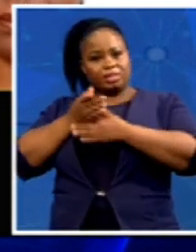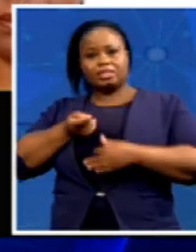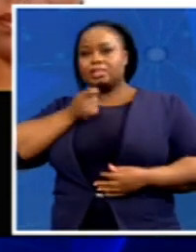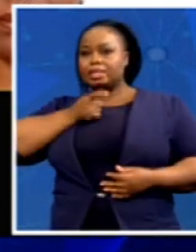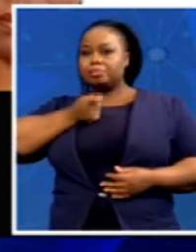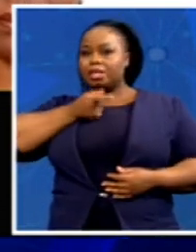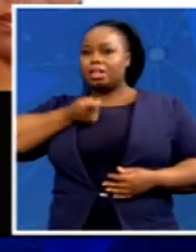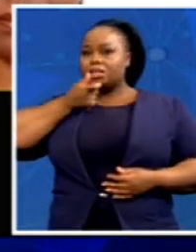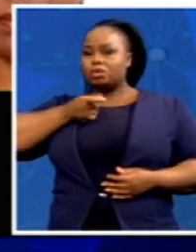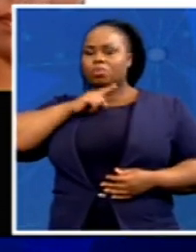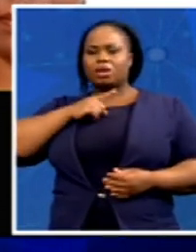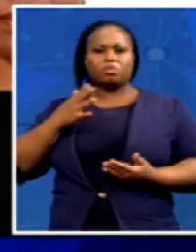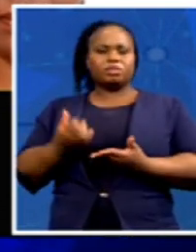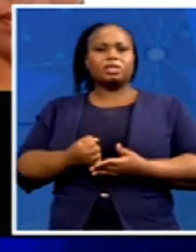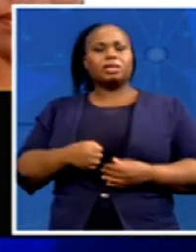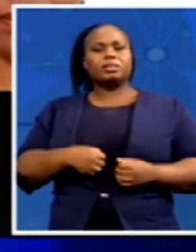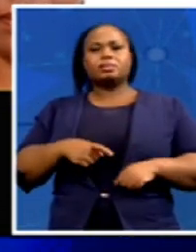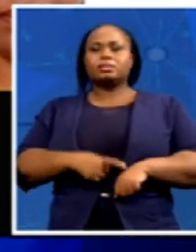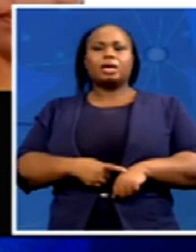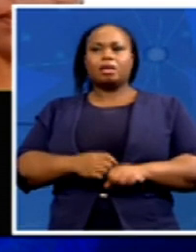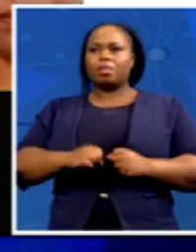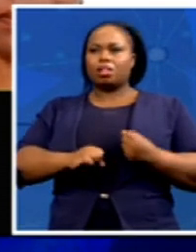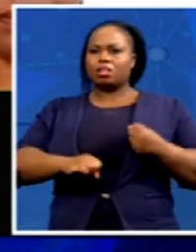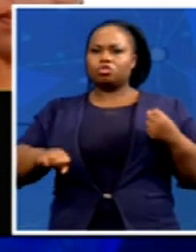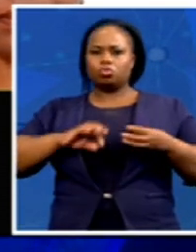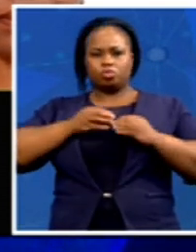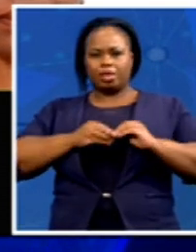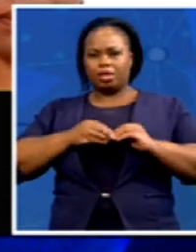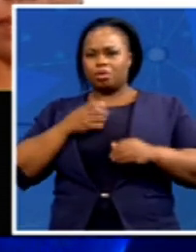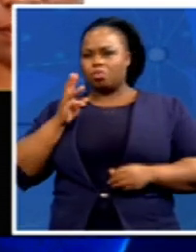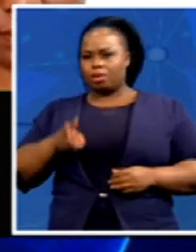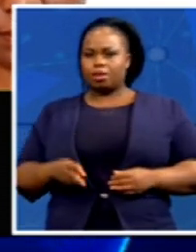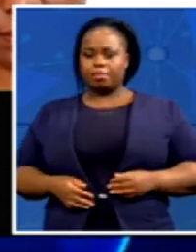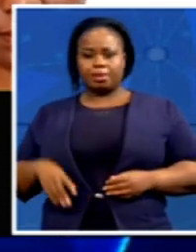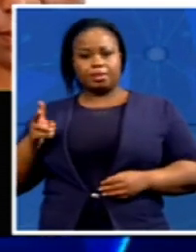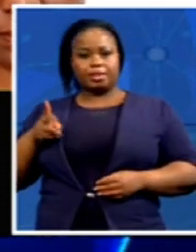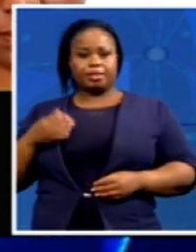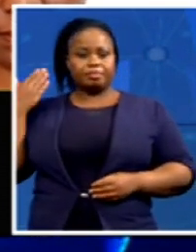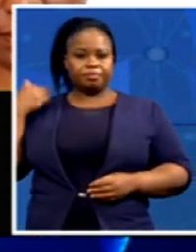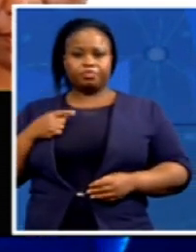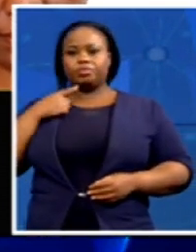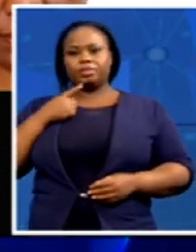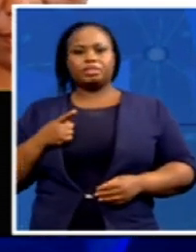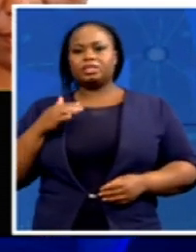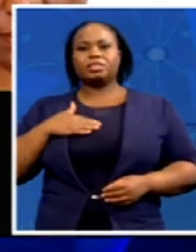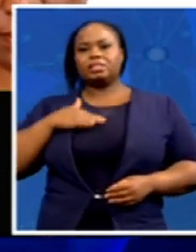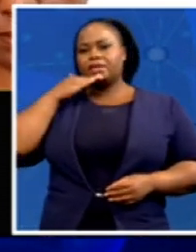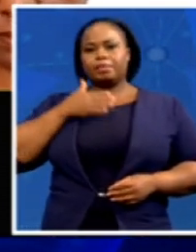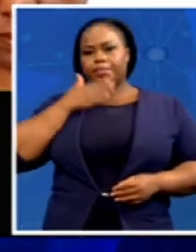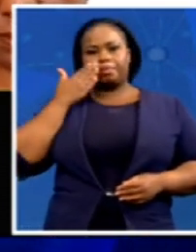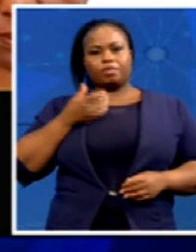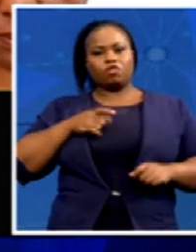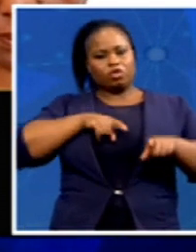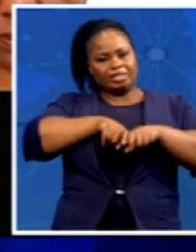the manufacturing? And also, you mentioned that there's not enough testing happening in Africa, which